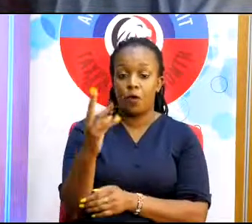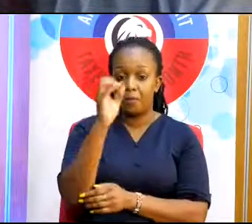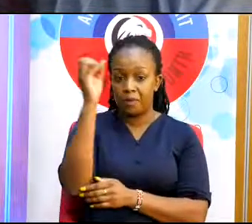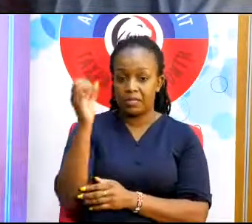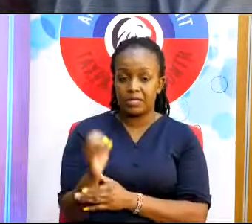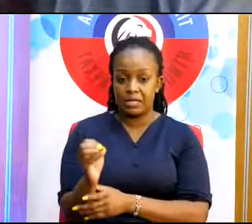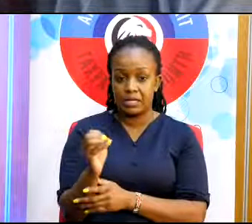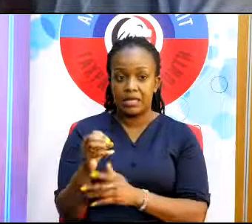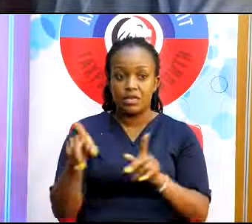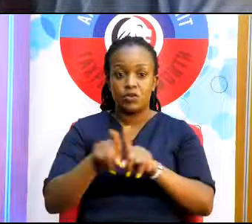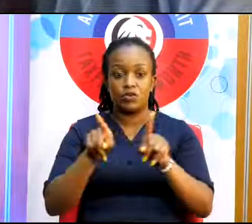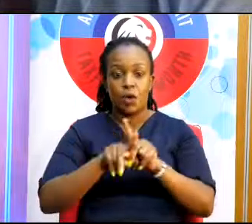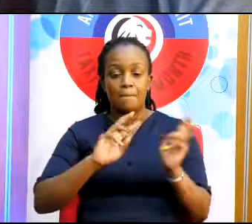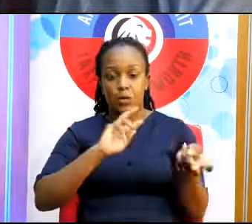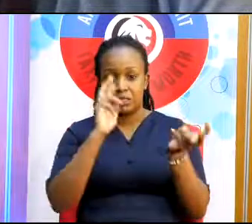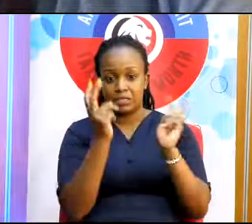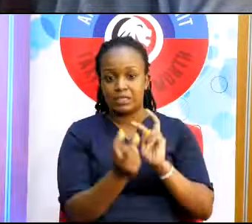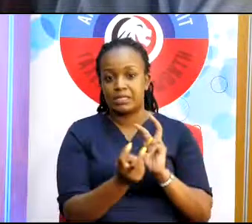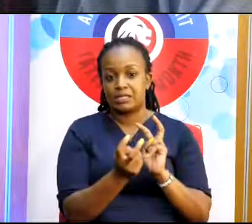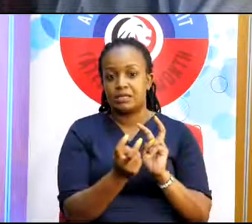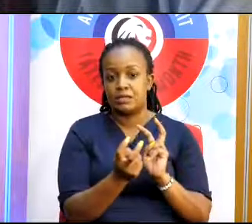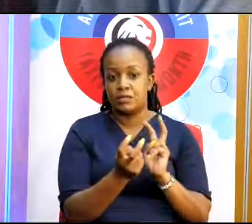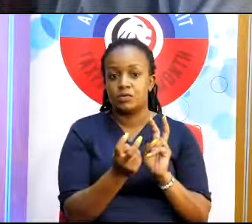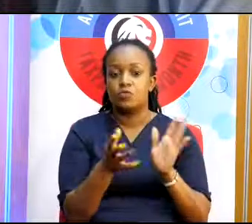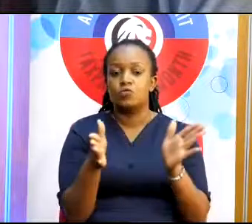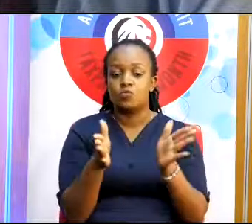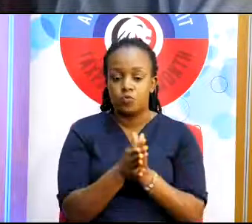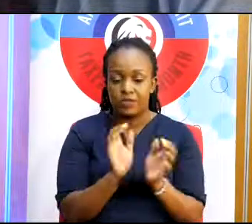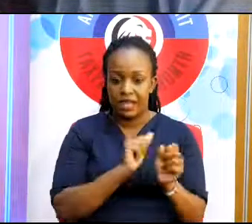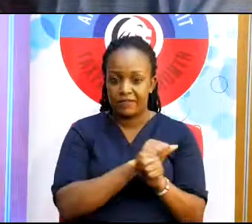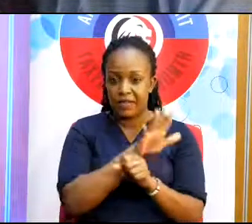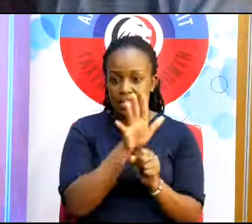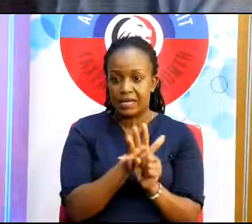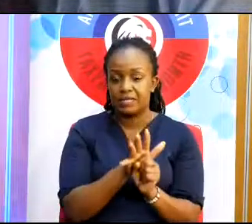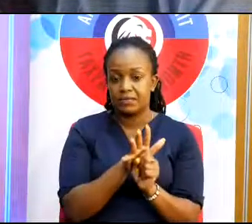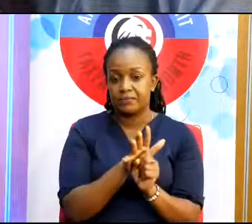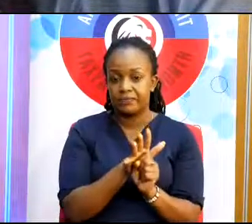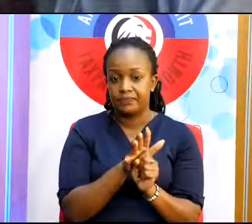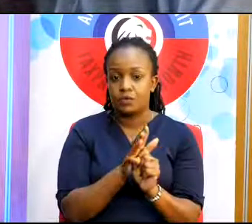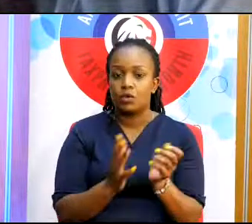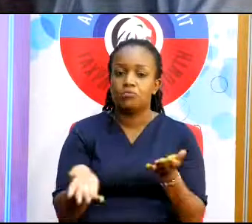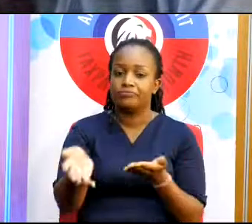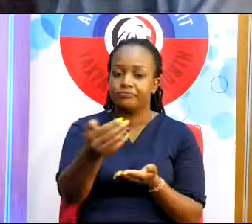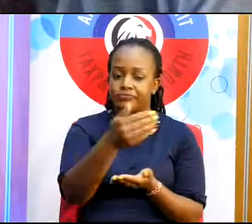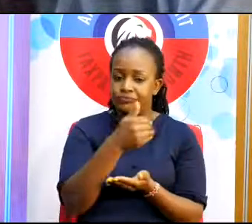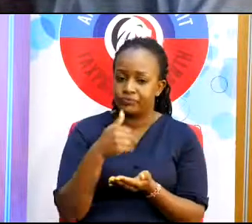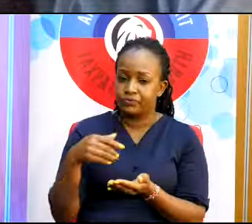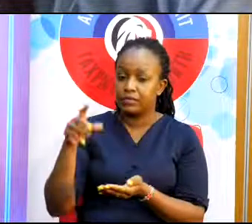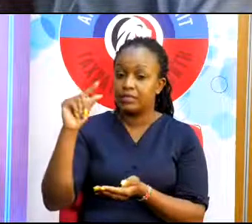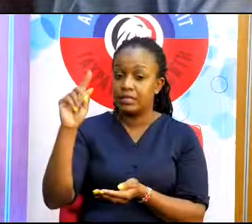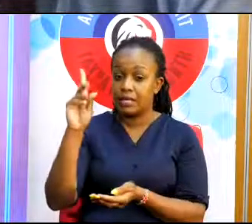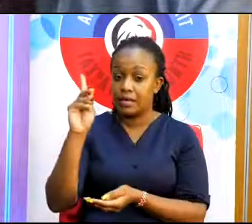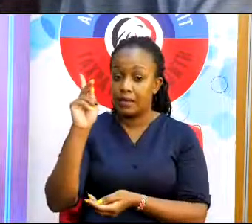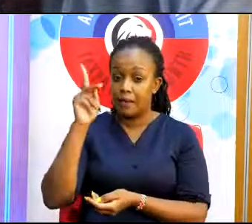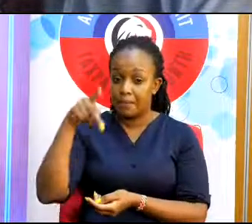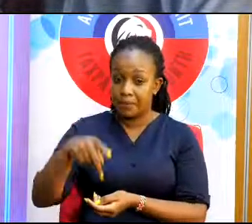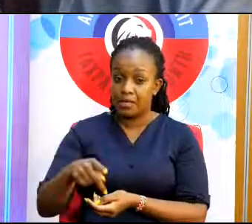and the growth projected of the outbreak of the virus cumulatively GDP losses could range